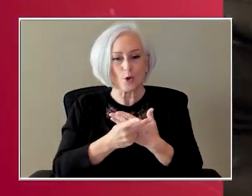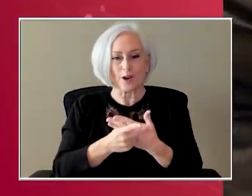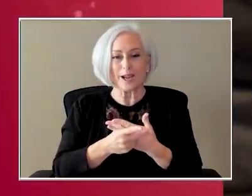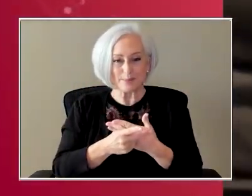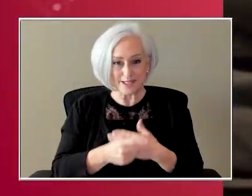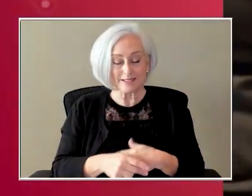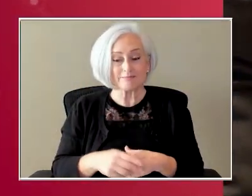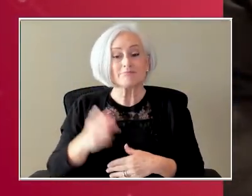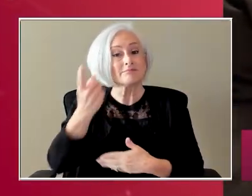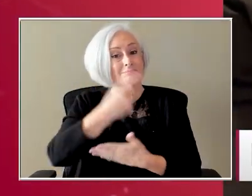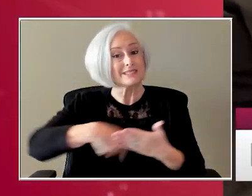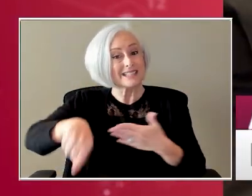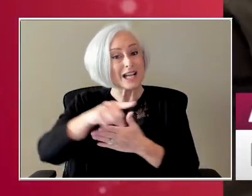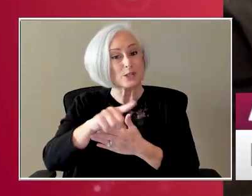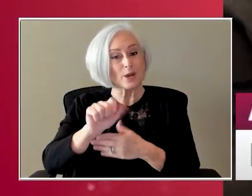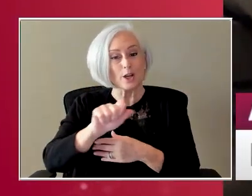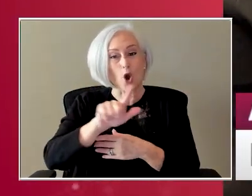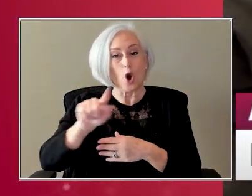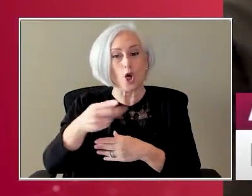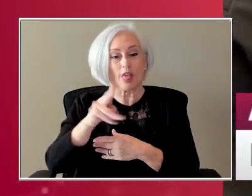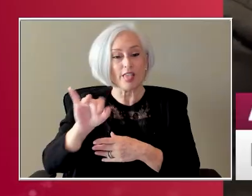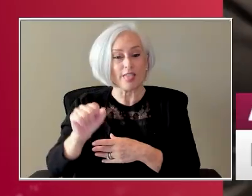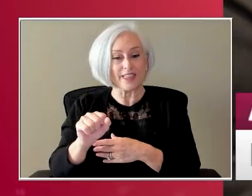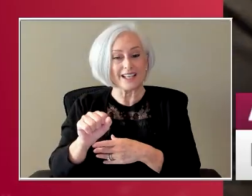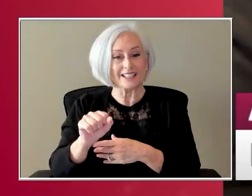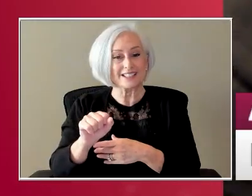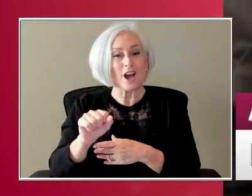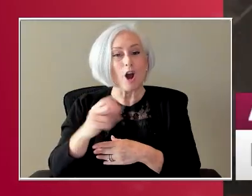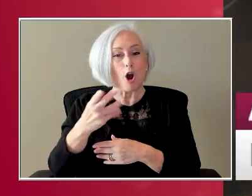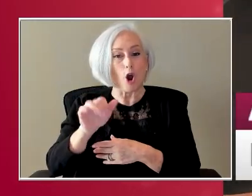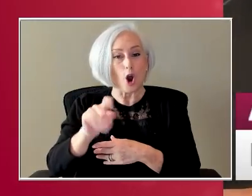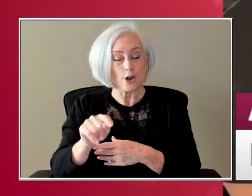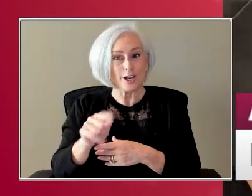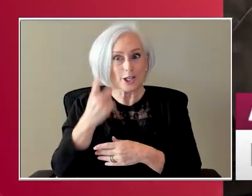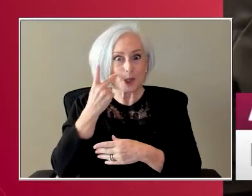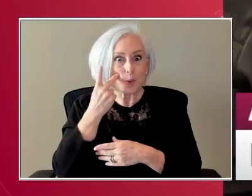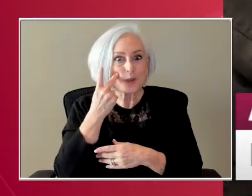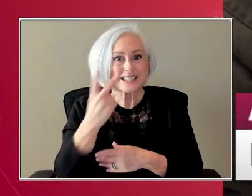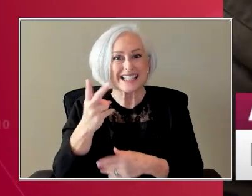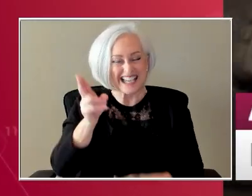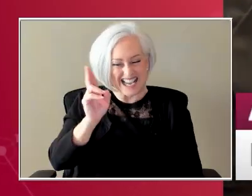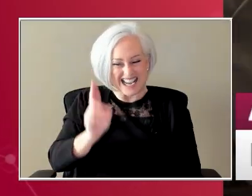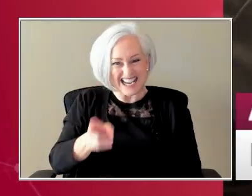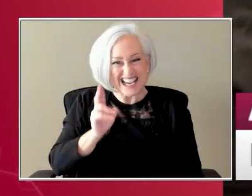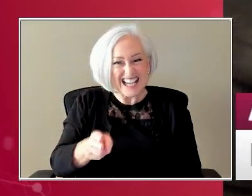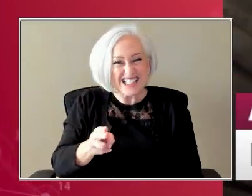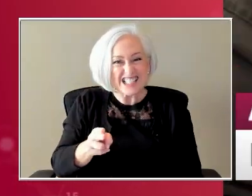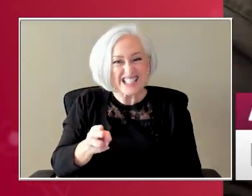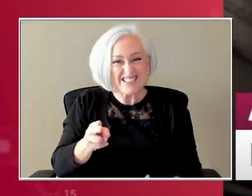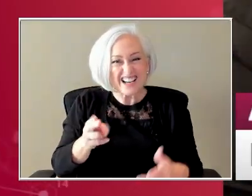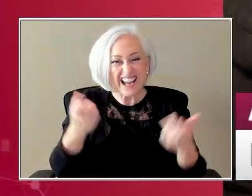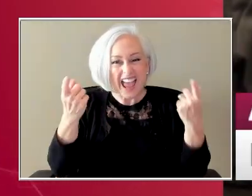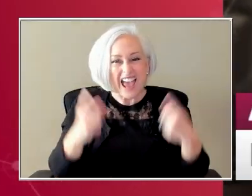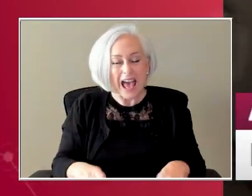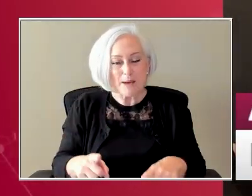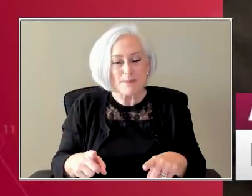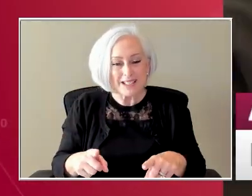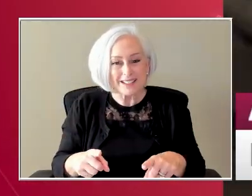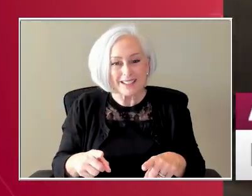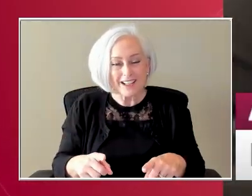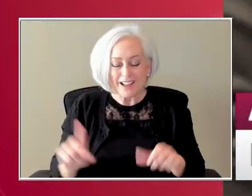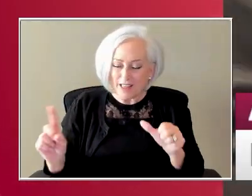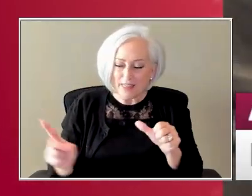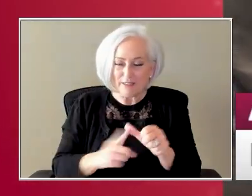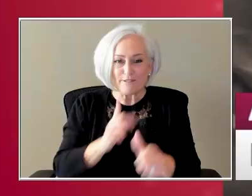are watching History in the Making, the first patient ever at the University of Kansas Health System to